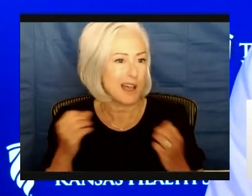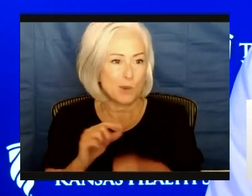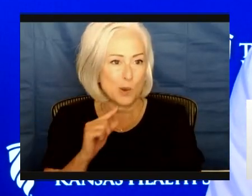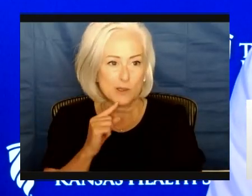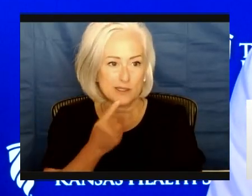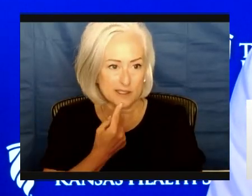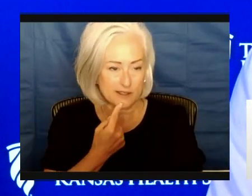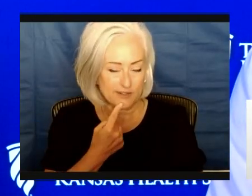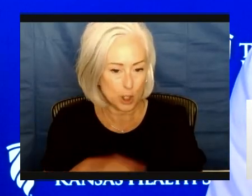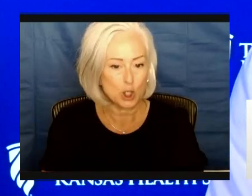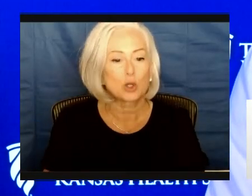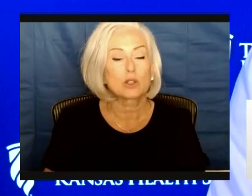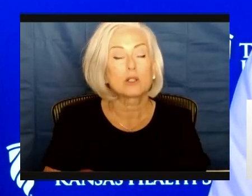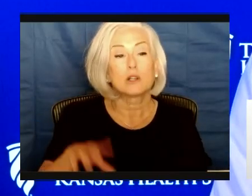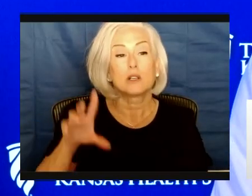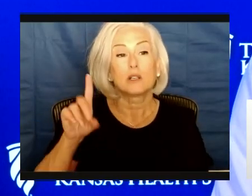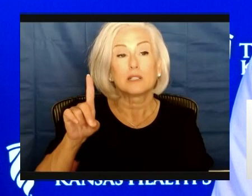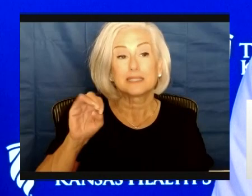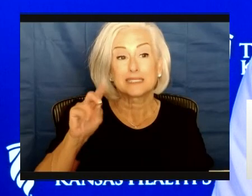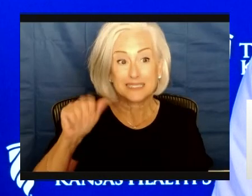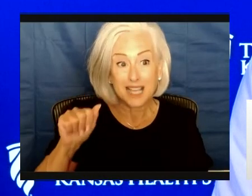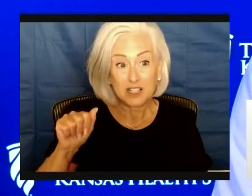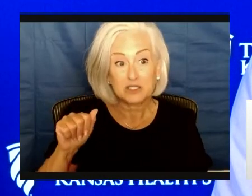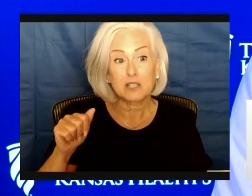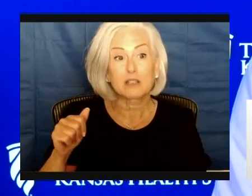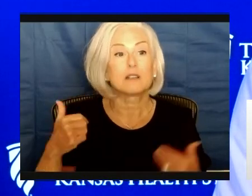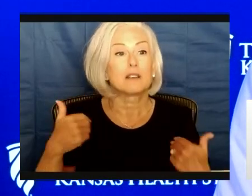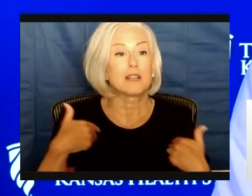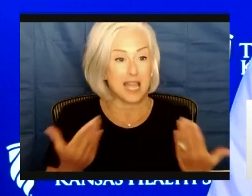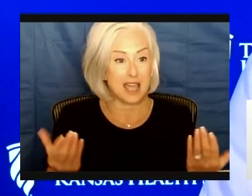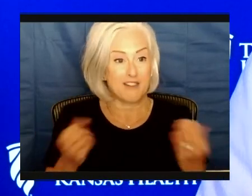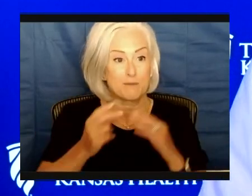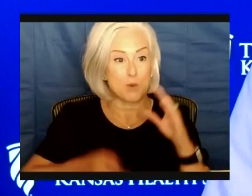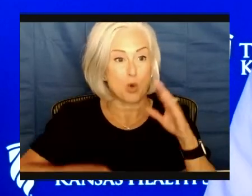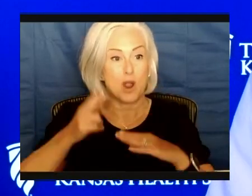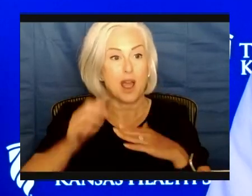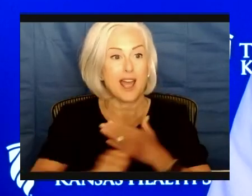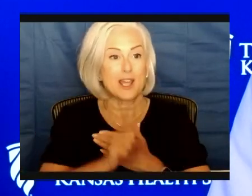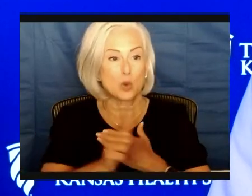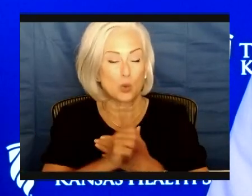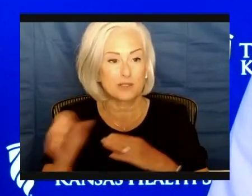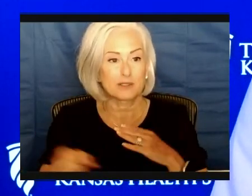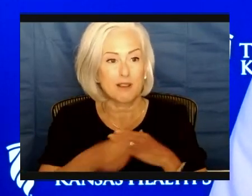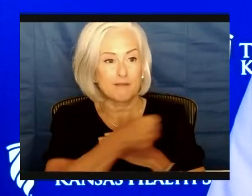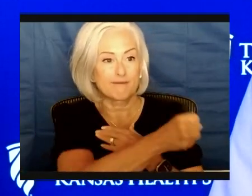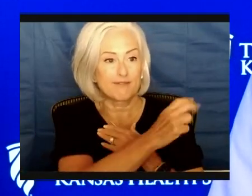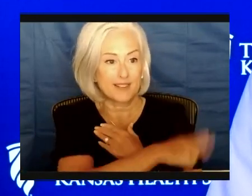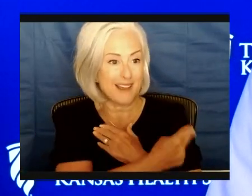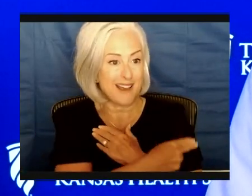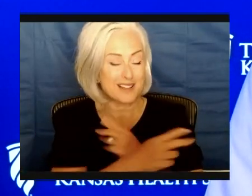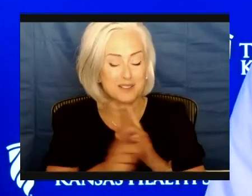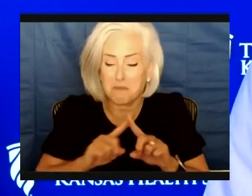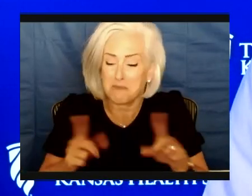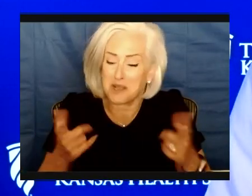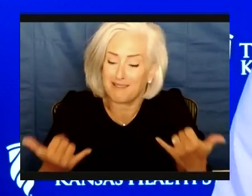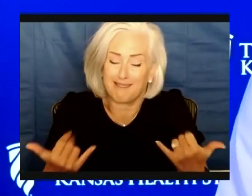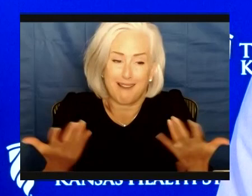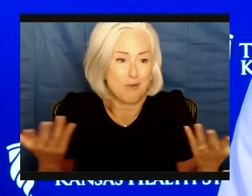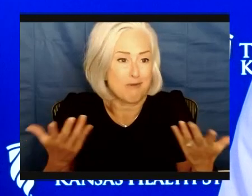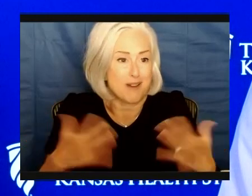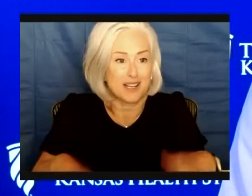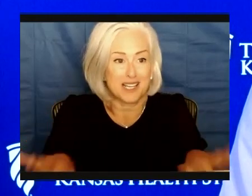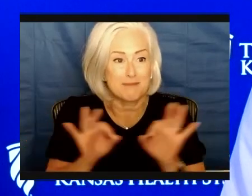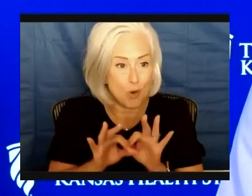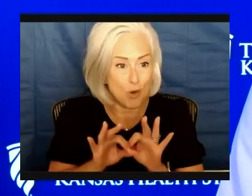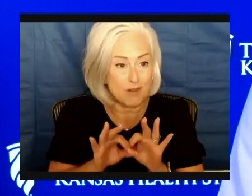a higher risk of hospitalization. But what is important now we have that vaccine immunity with people who